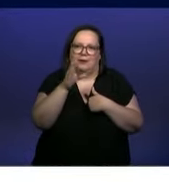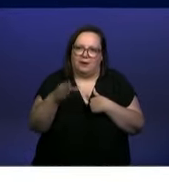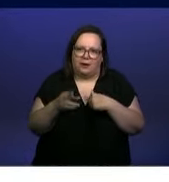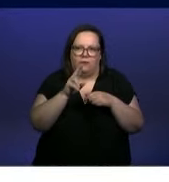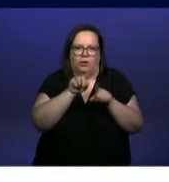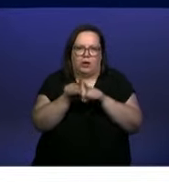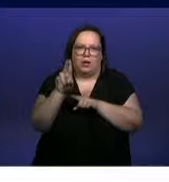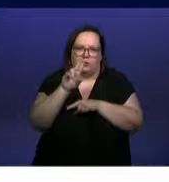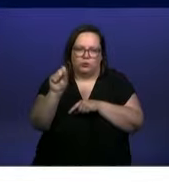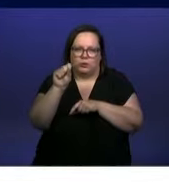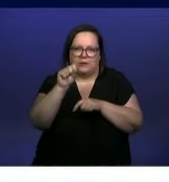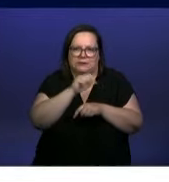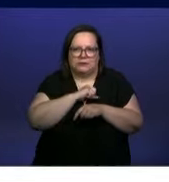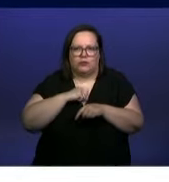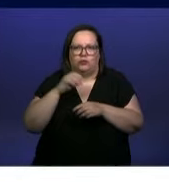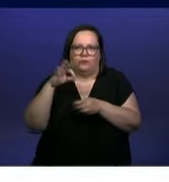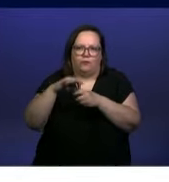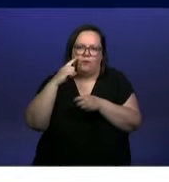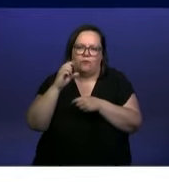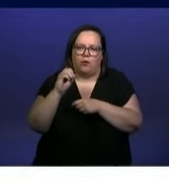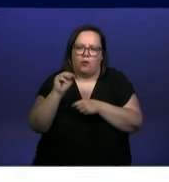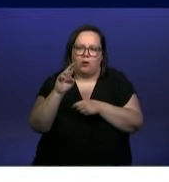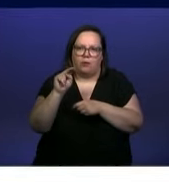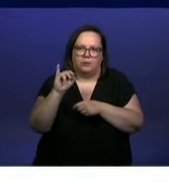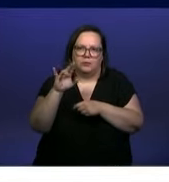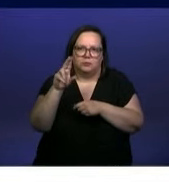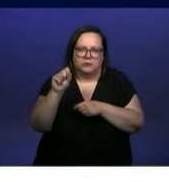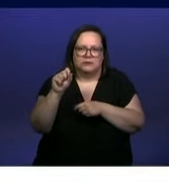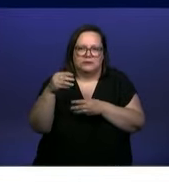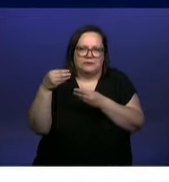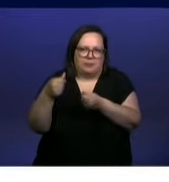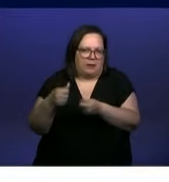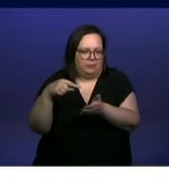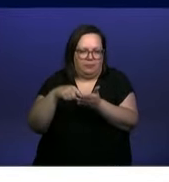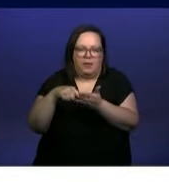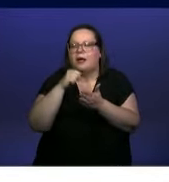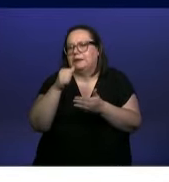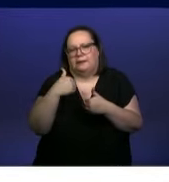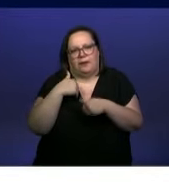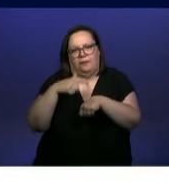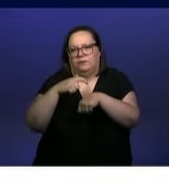omnibus spending bill that I didn't have time to review that was creating all kinds